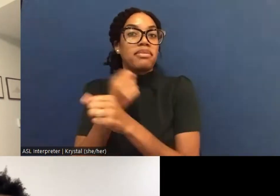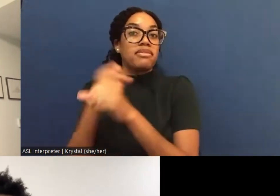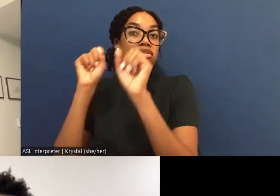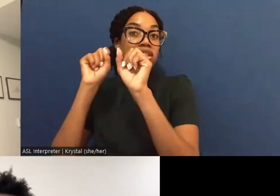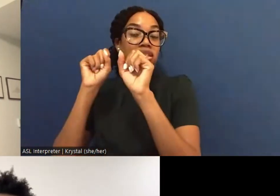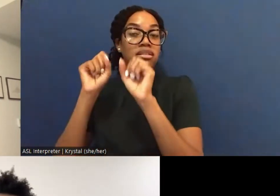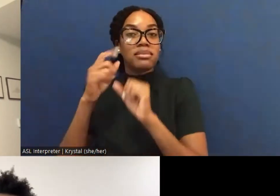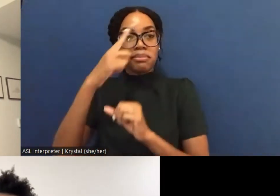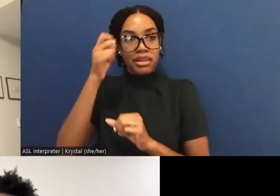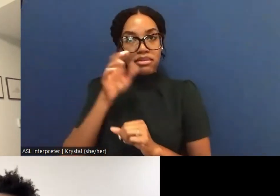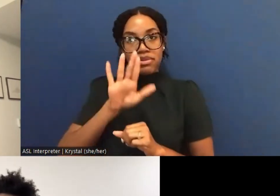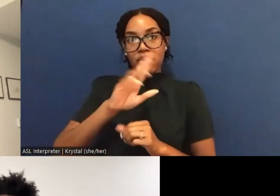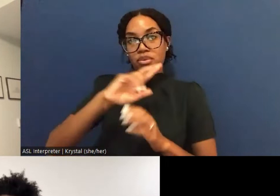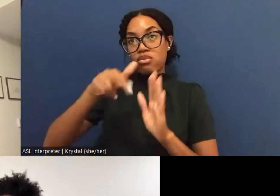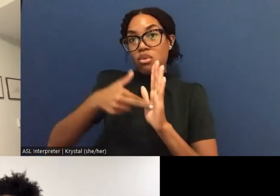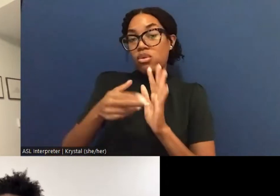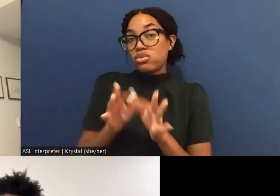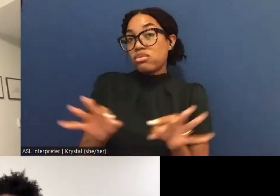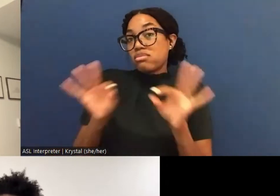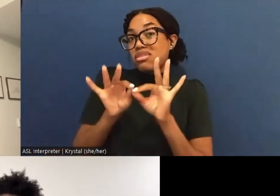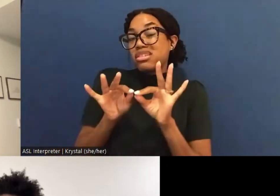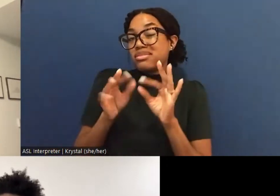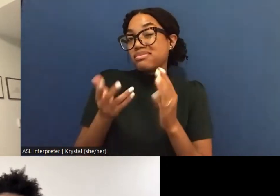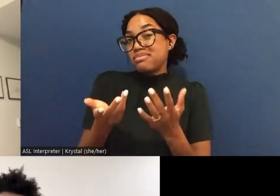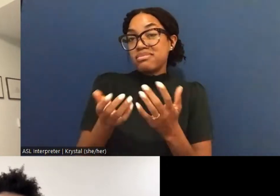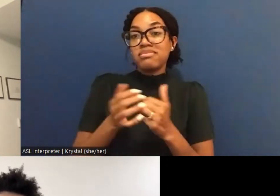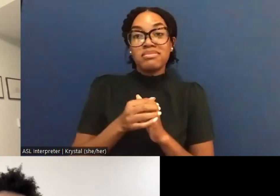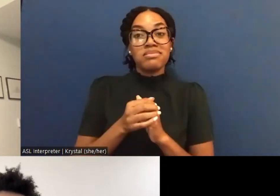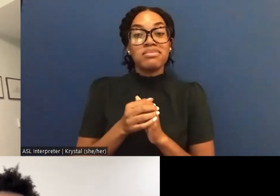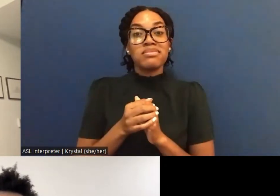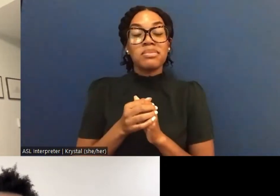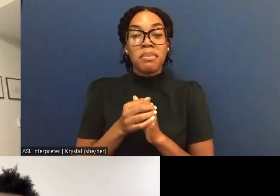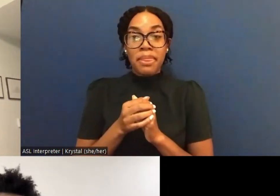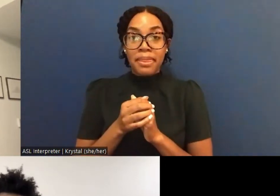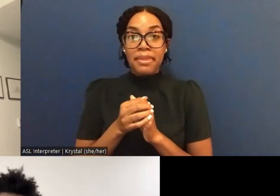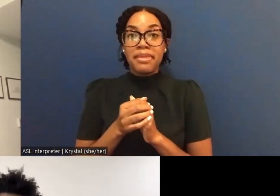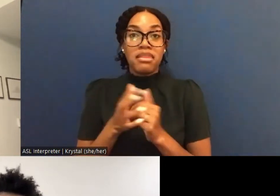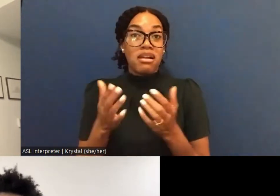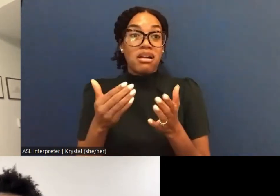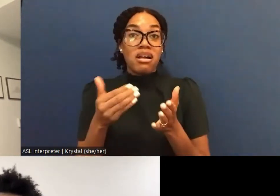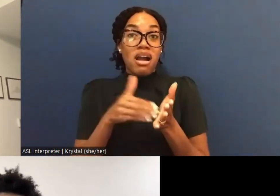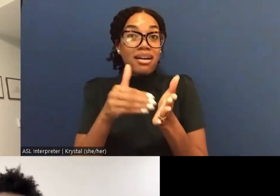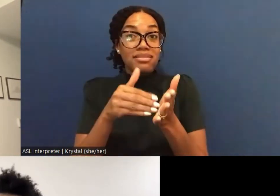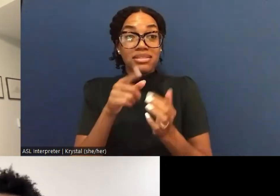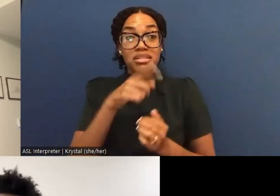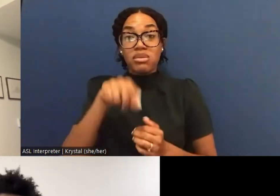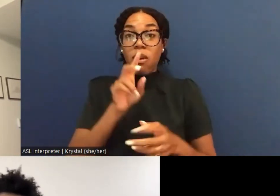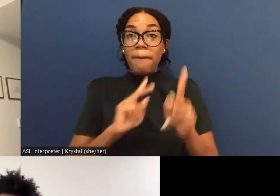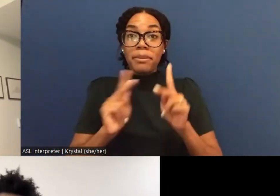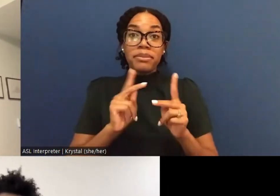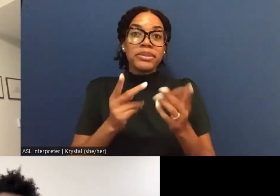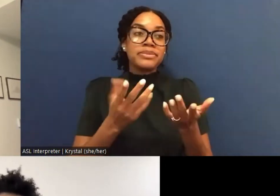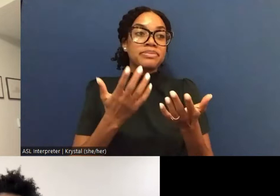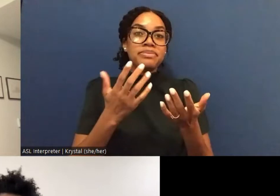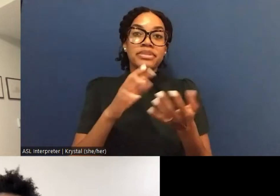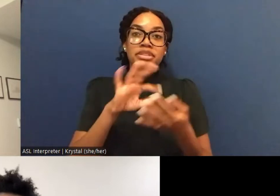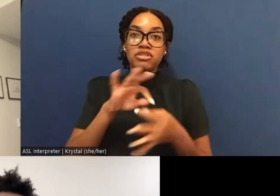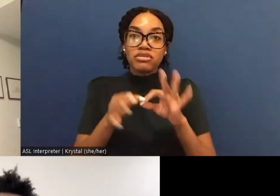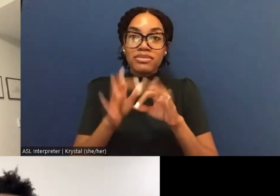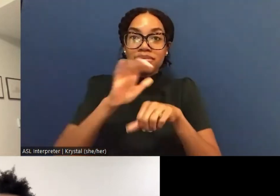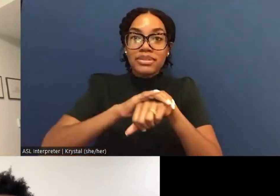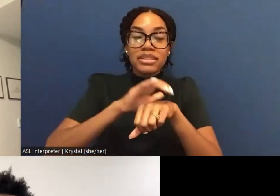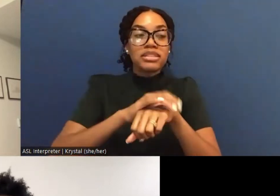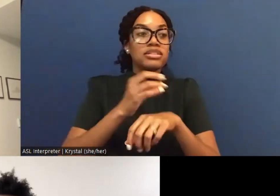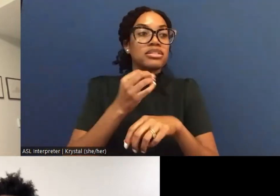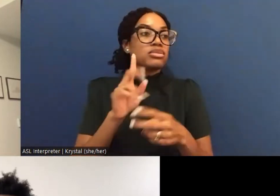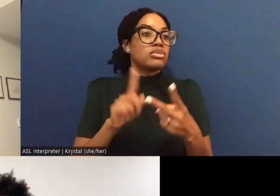important roles that they often are not able to fulfill or hold in the United States. But of course, you know, no matter what you're